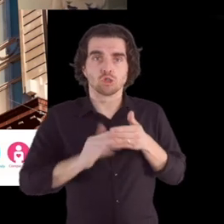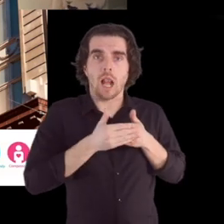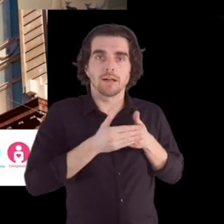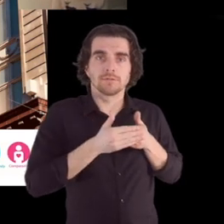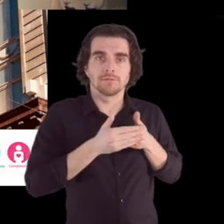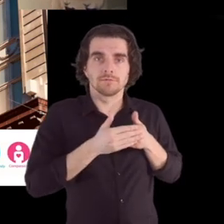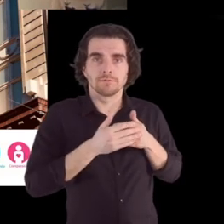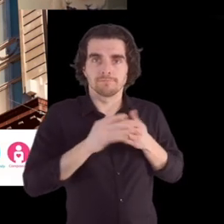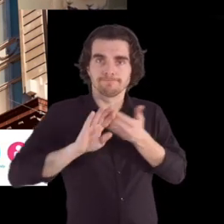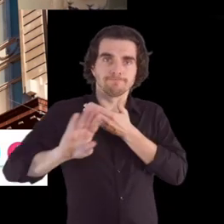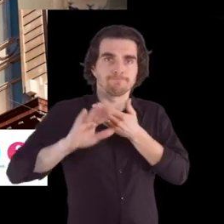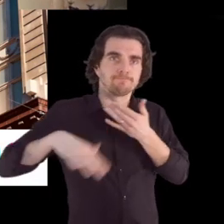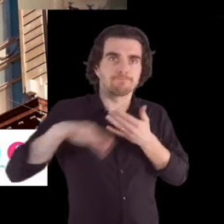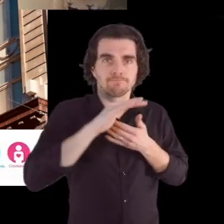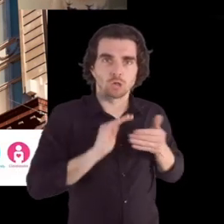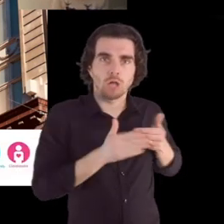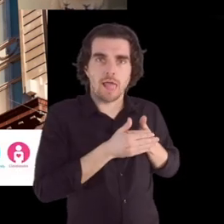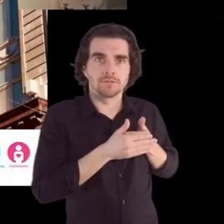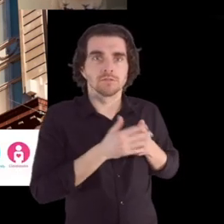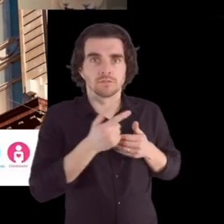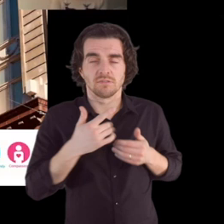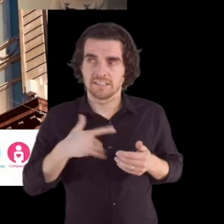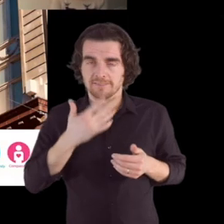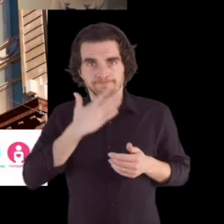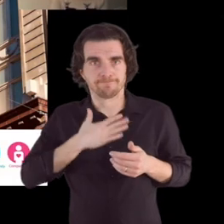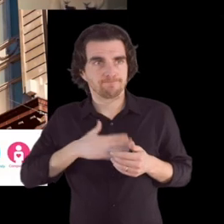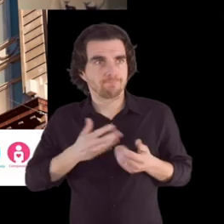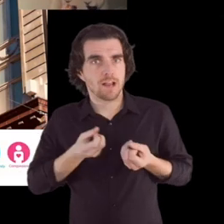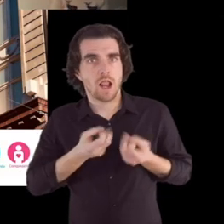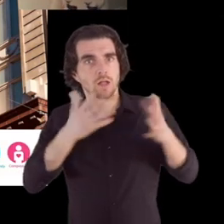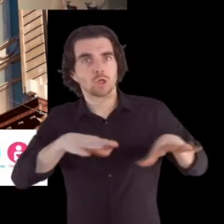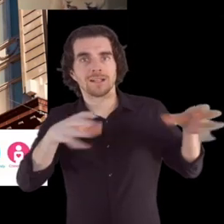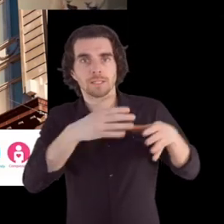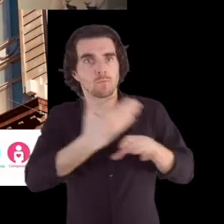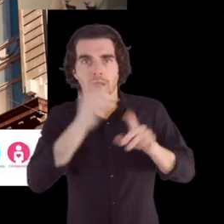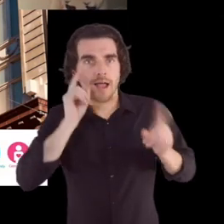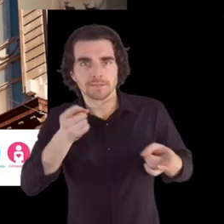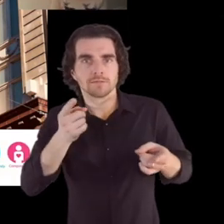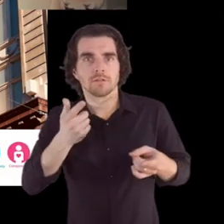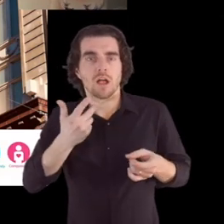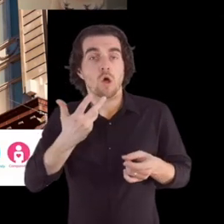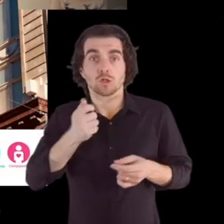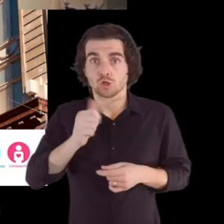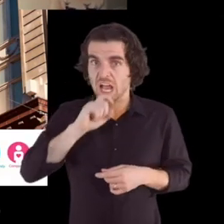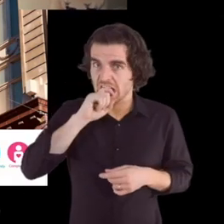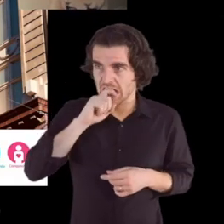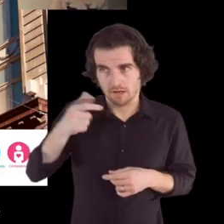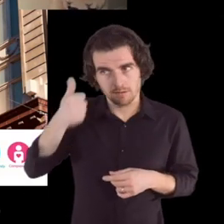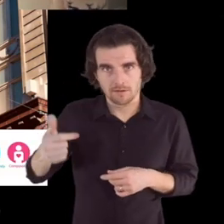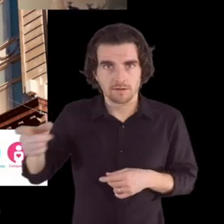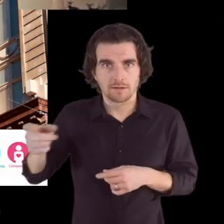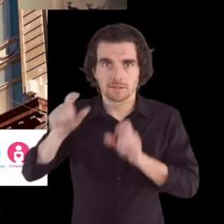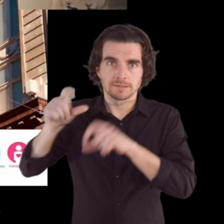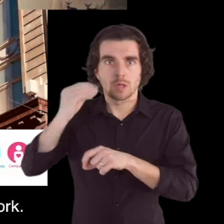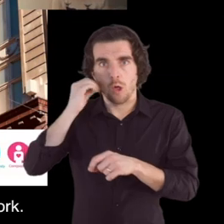and again, that was difficult for the people that had the shield. They felt that they were letting their team down, and there was possibly a bit of envy as well about the people who